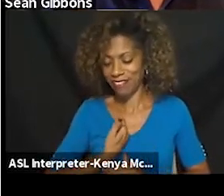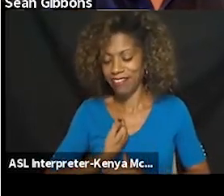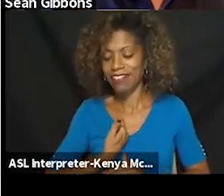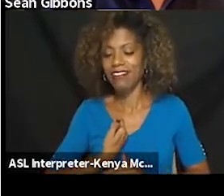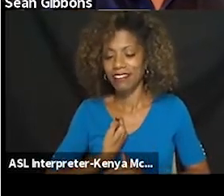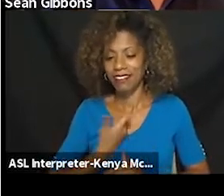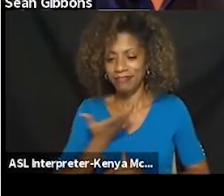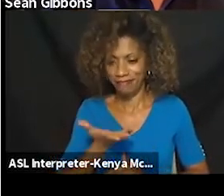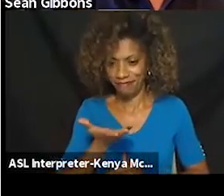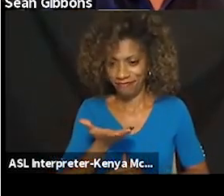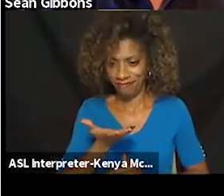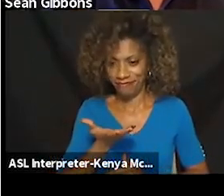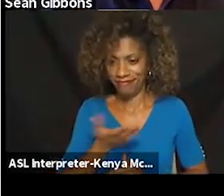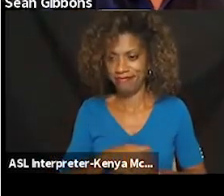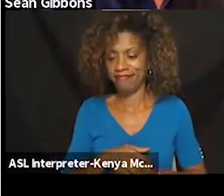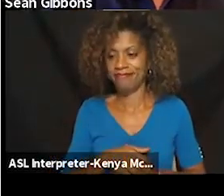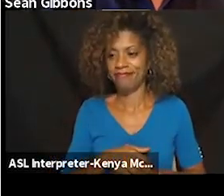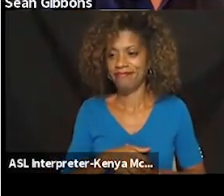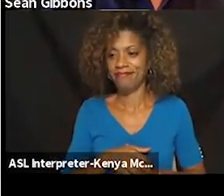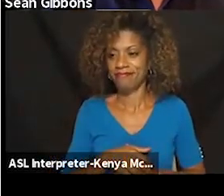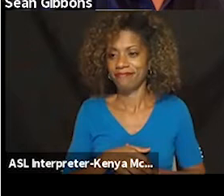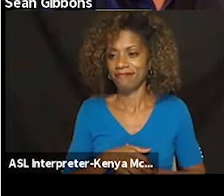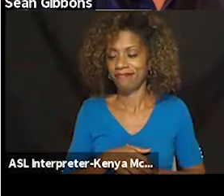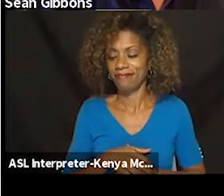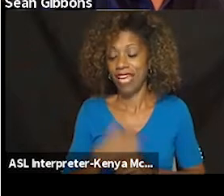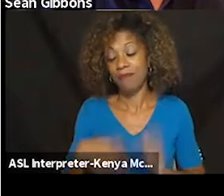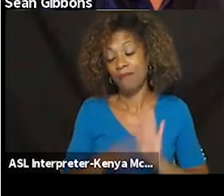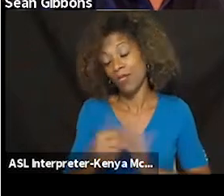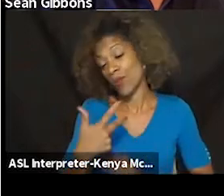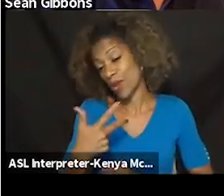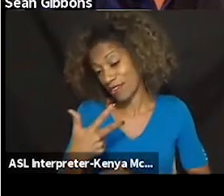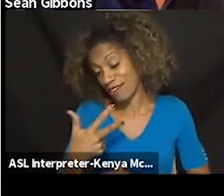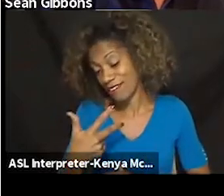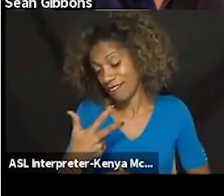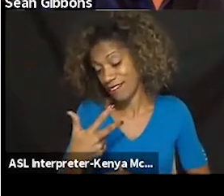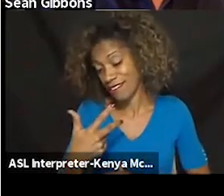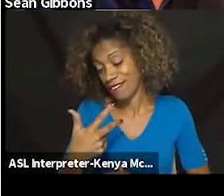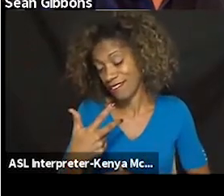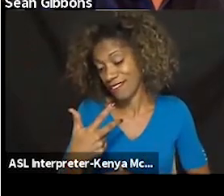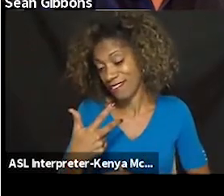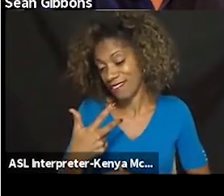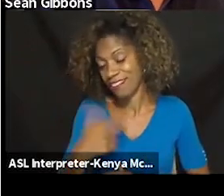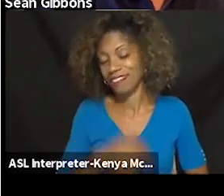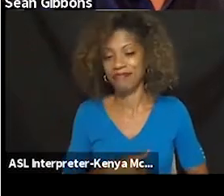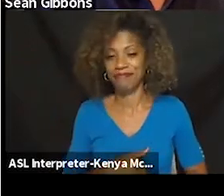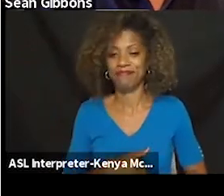am hot and happy and tired. I'm going to do 3, tired of the pandemic.